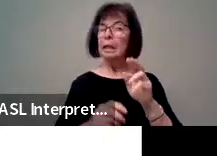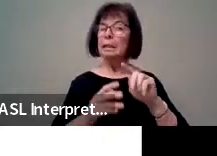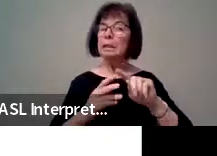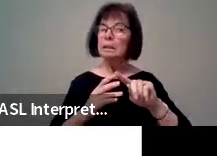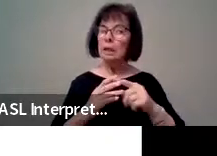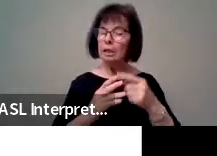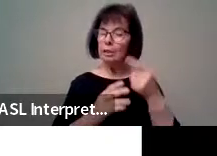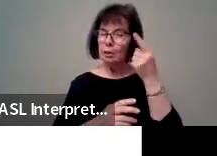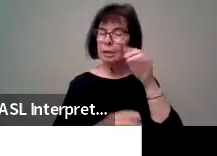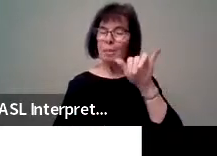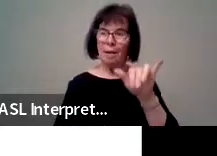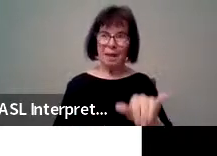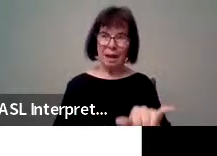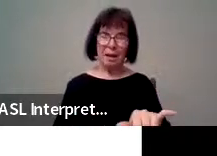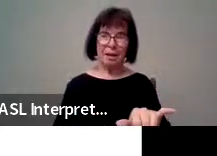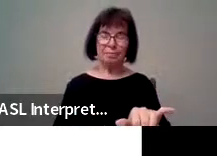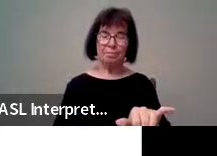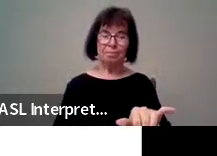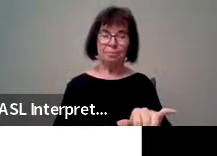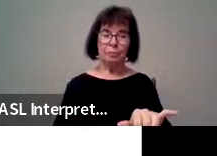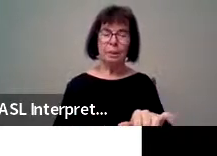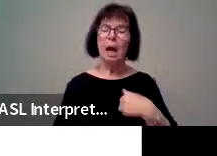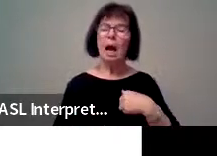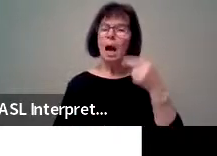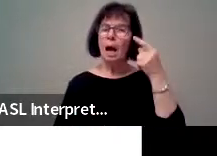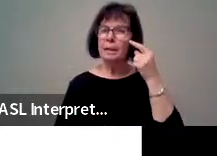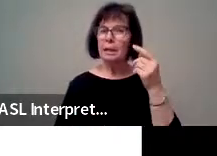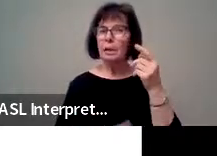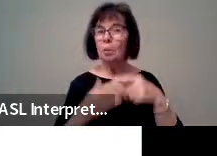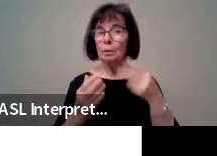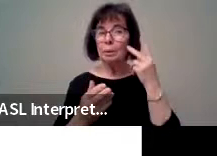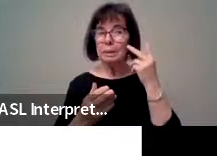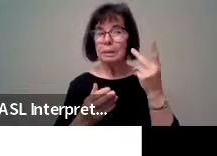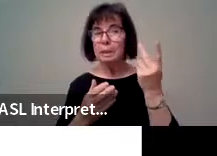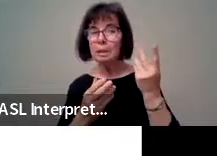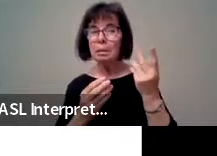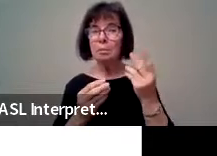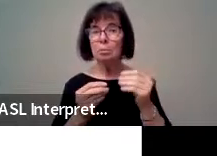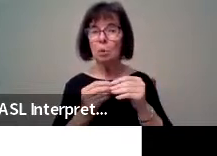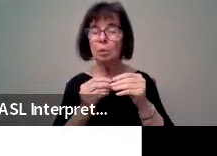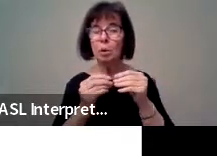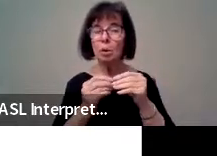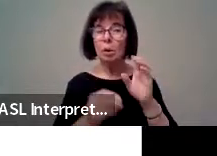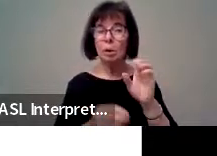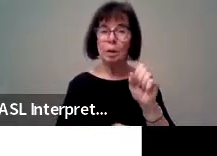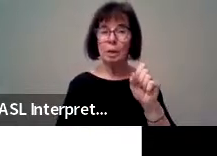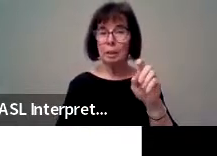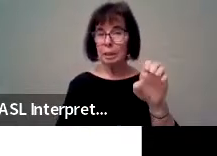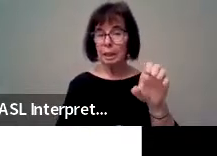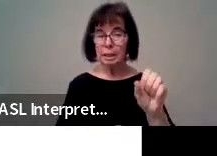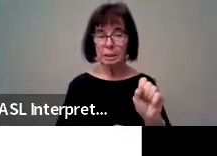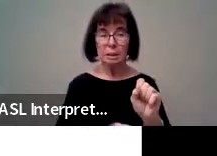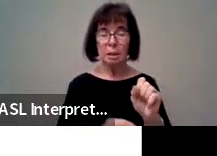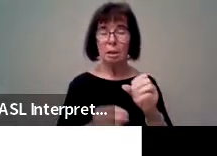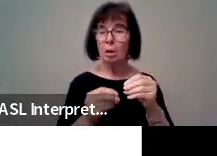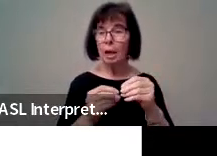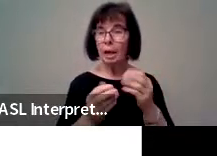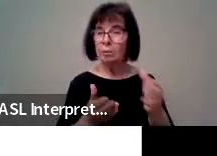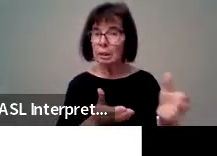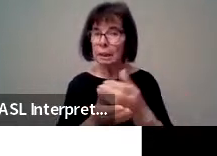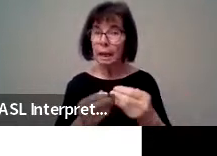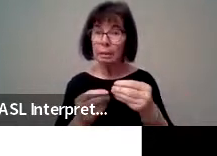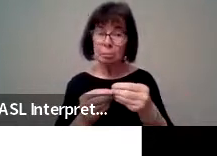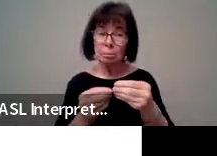And I think if we're seeing more and more cases, and we get some more and more data, again,